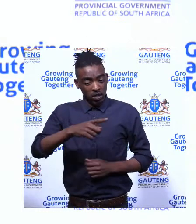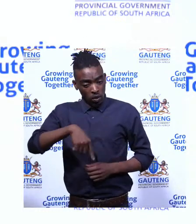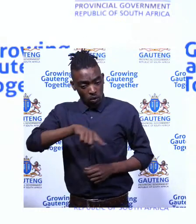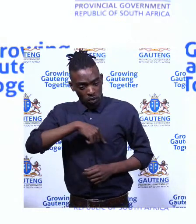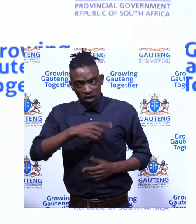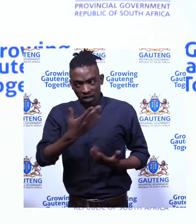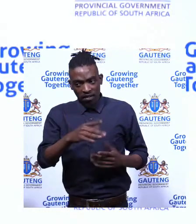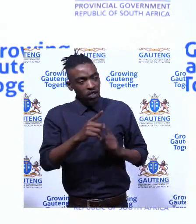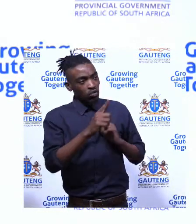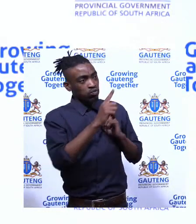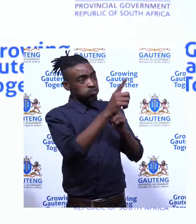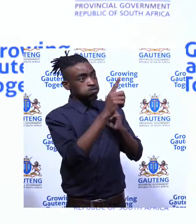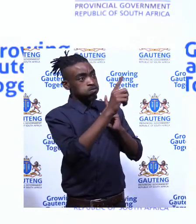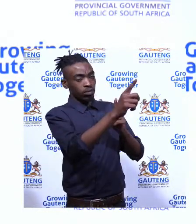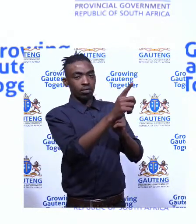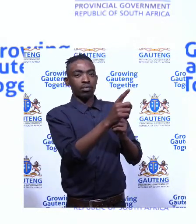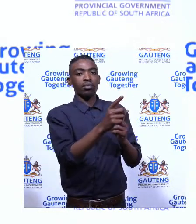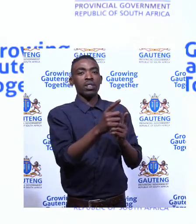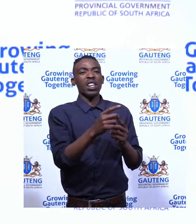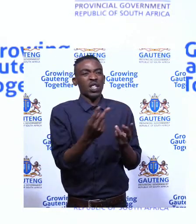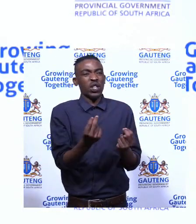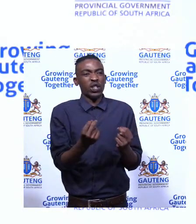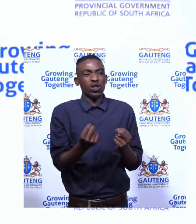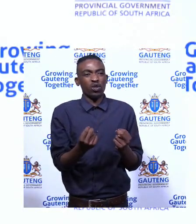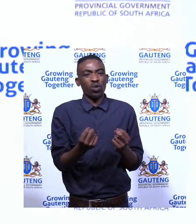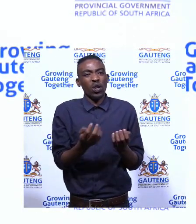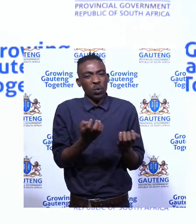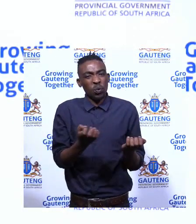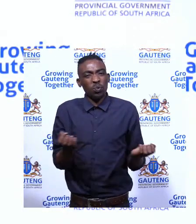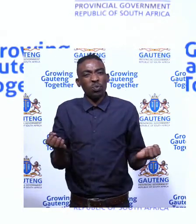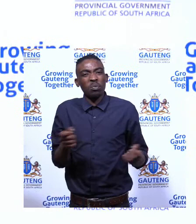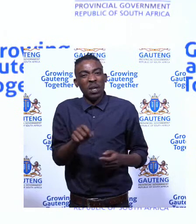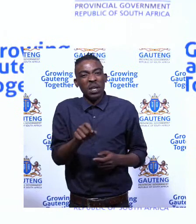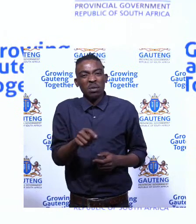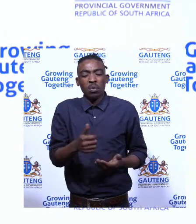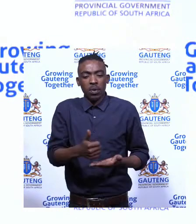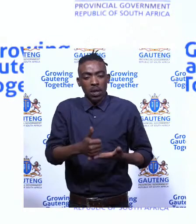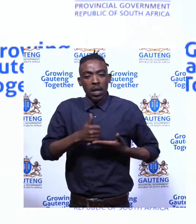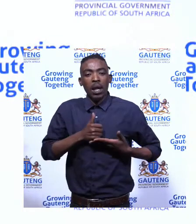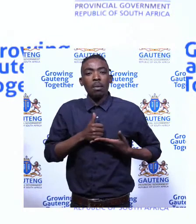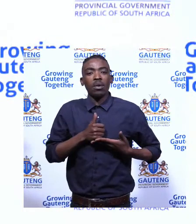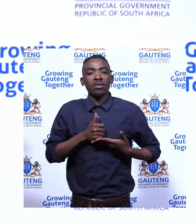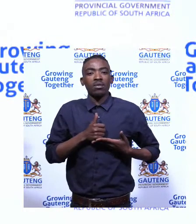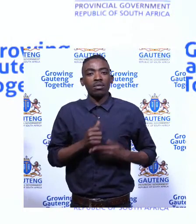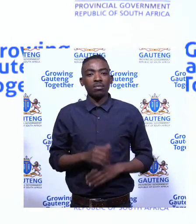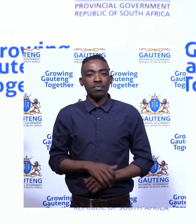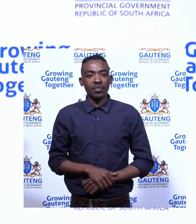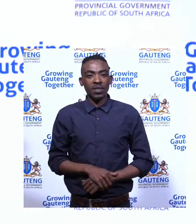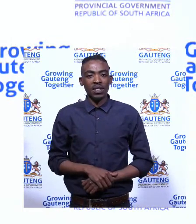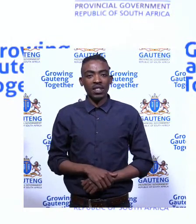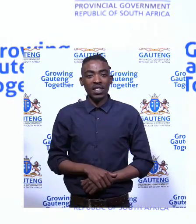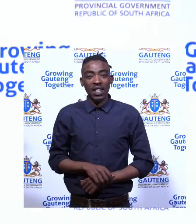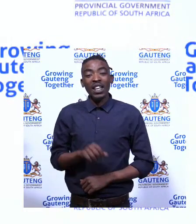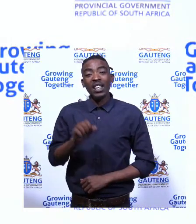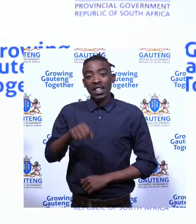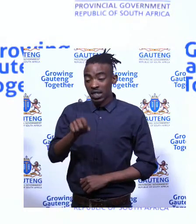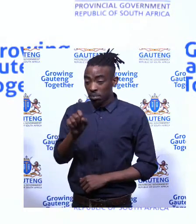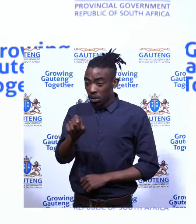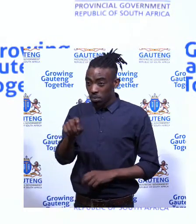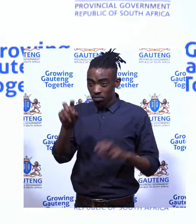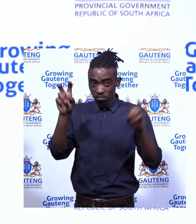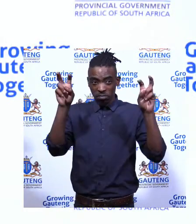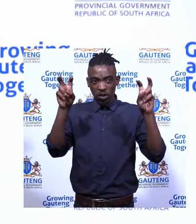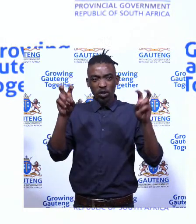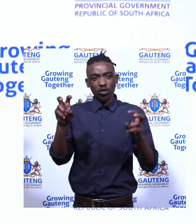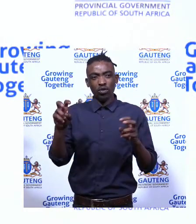it is not doing its full capacity work of protecting that healthcare worker. And these are issues that SAPRA and